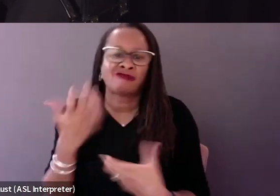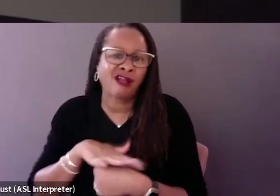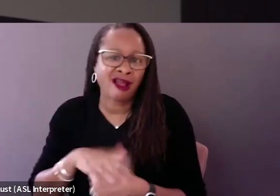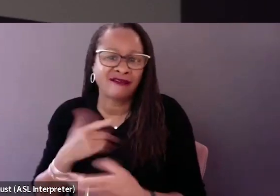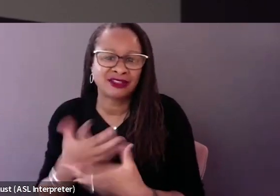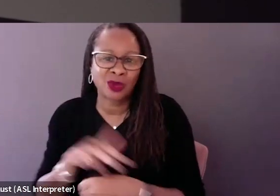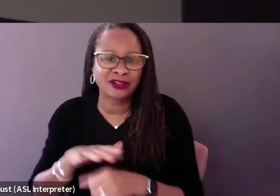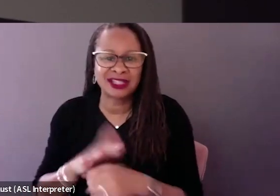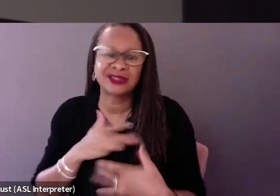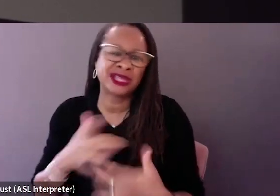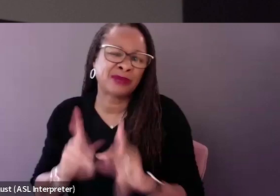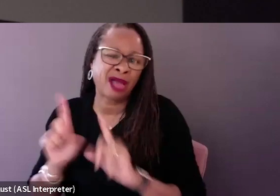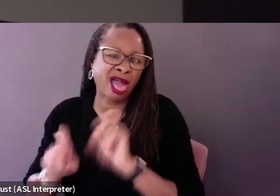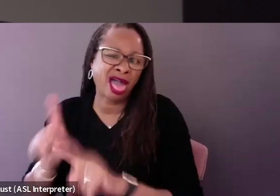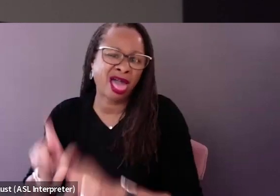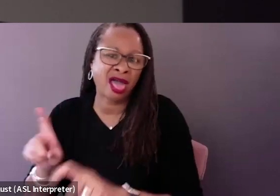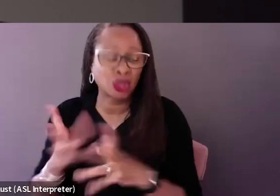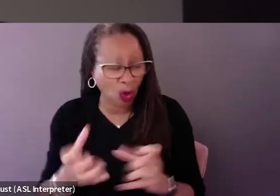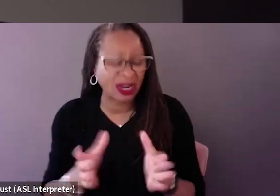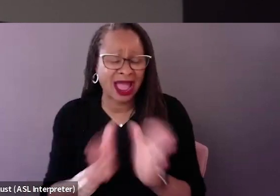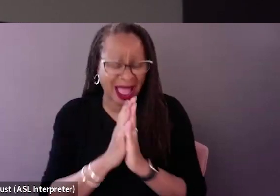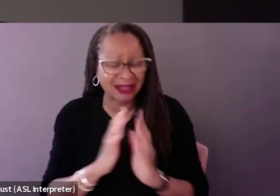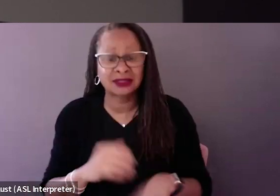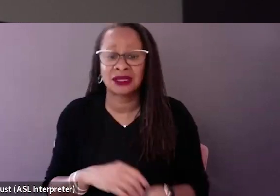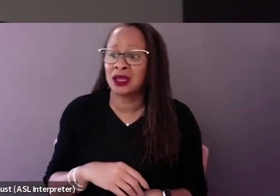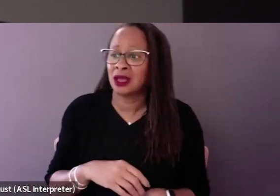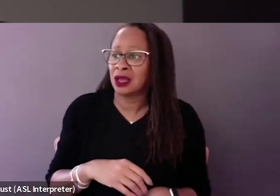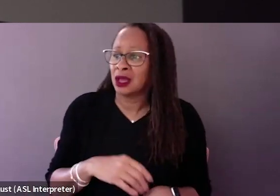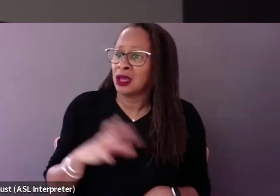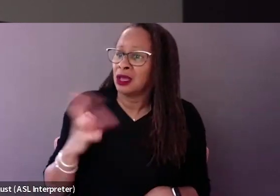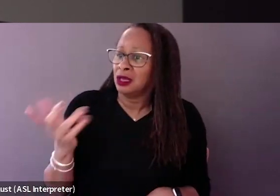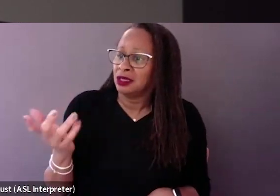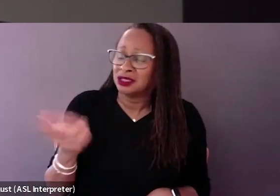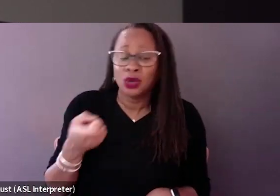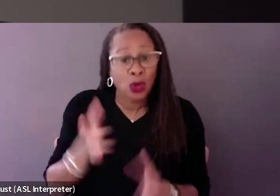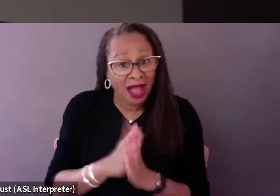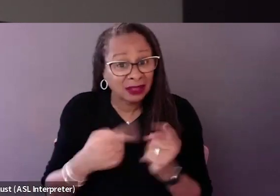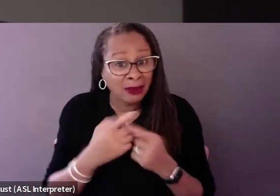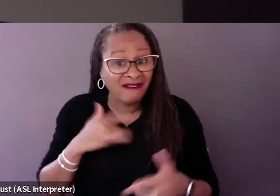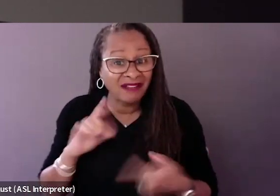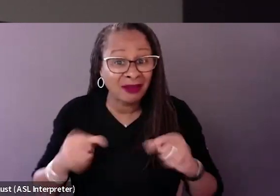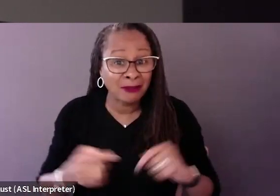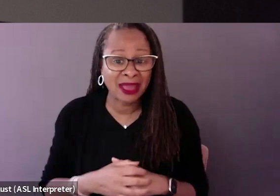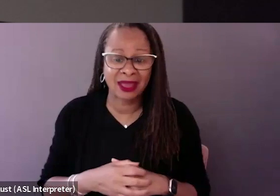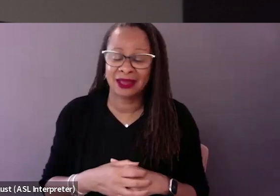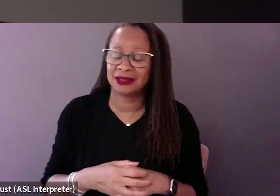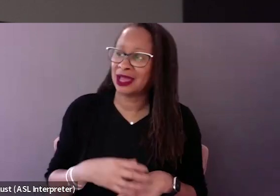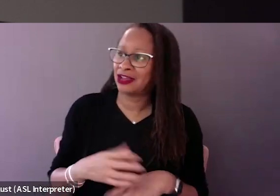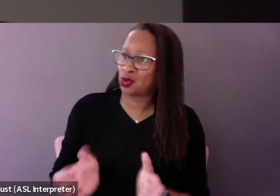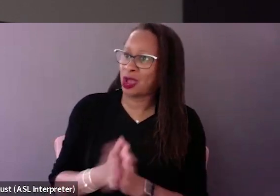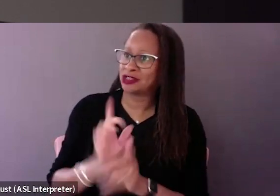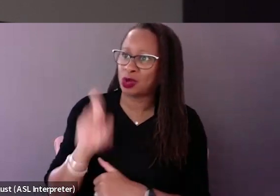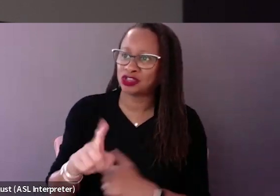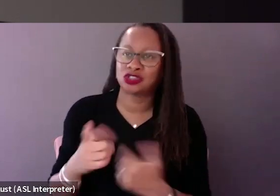did you, you asked about him feeling pain. You asked questions that one might imagine happening in perhaps